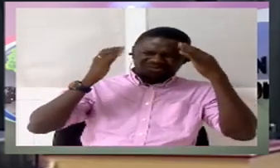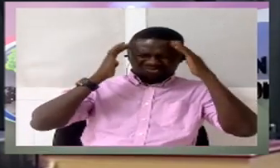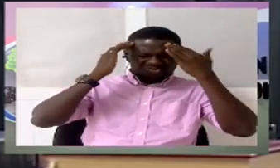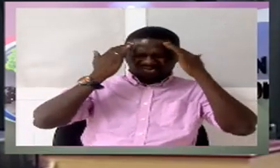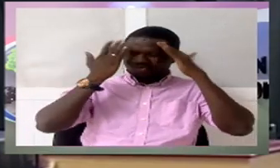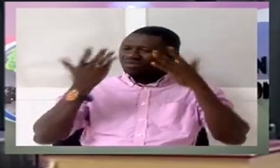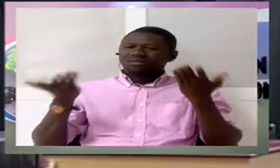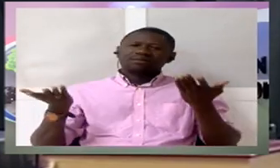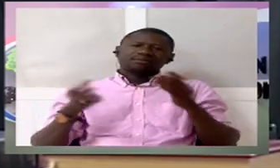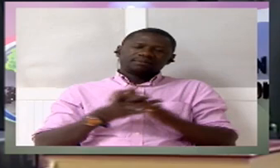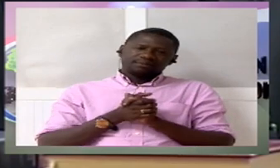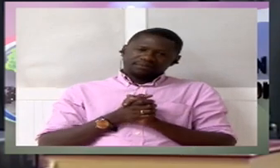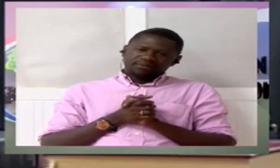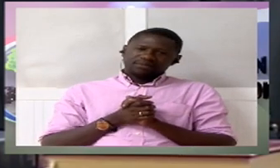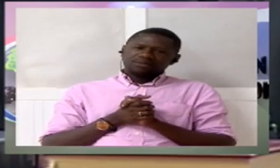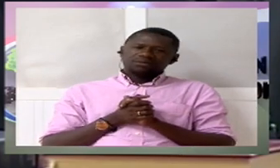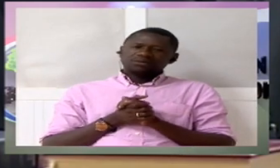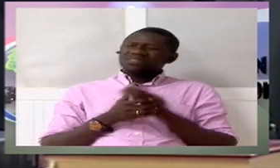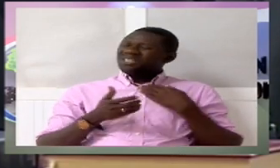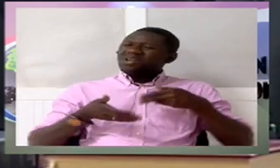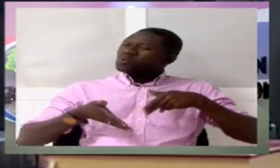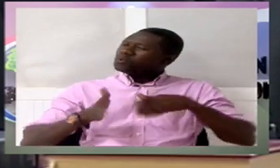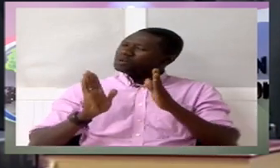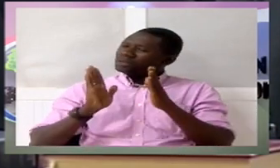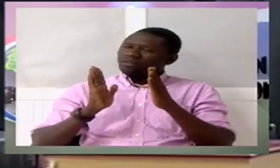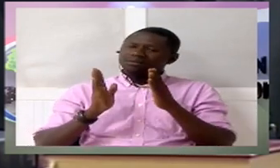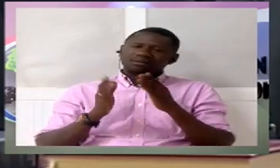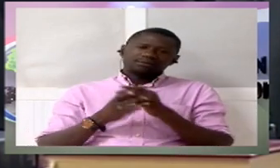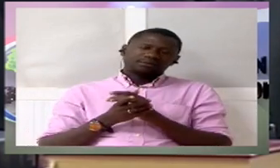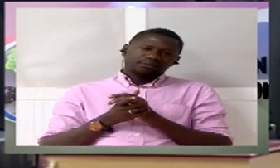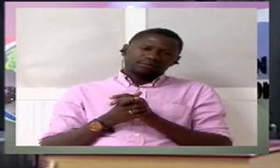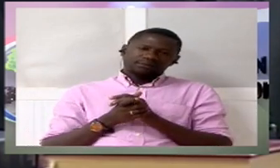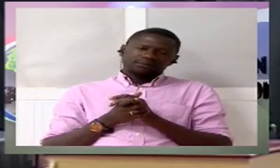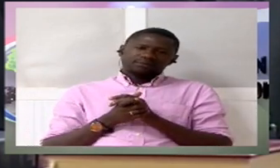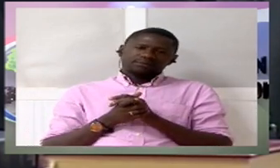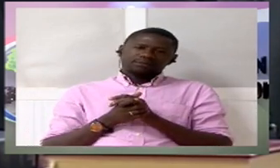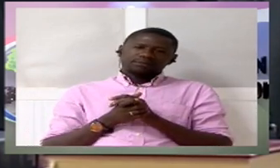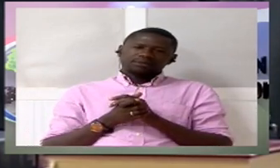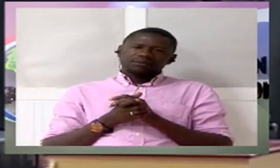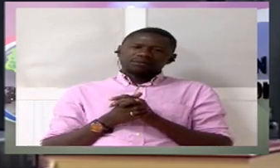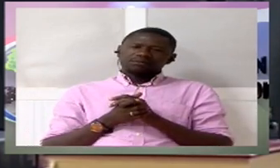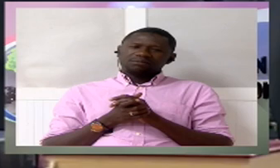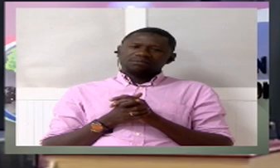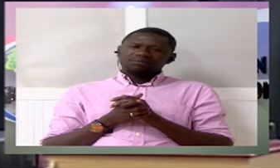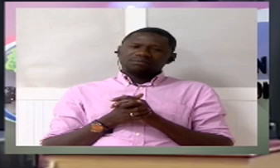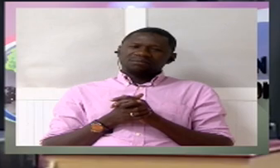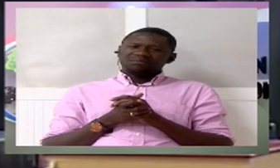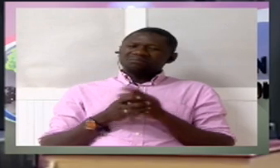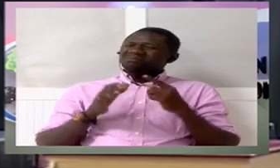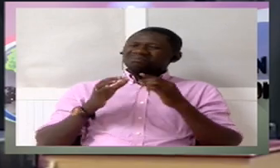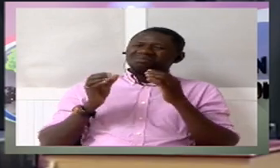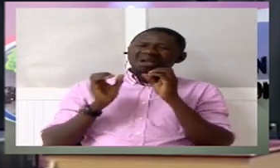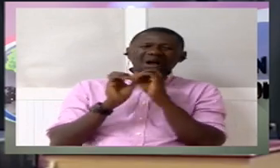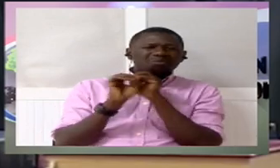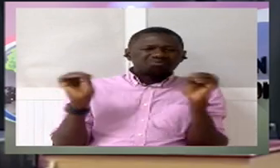anata ne hakilo fan jakasindi baake. So much so that. Ana kunni narana itambi fura tembe daro. I lose confidence in myself.